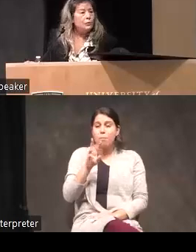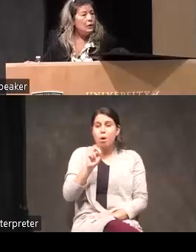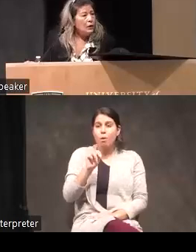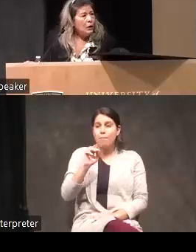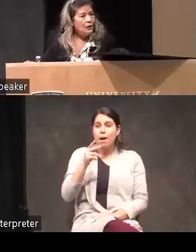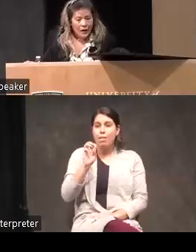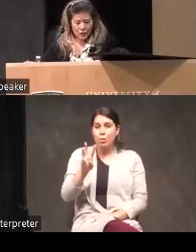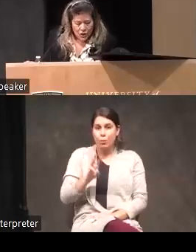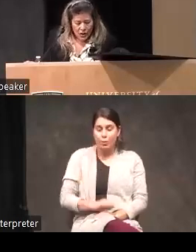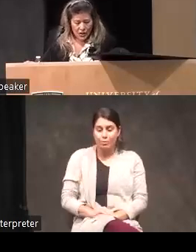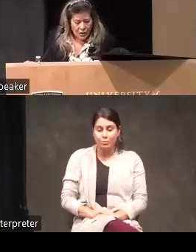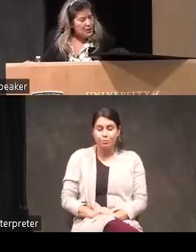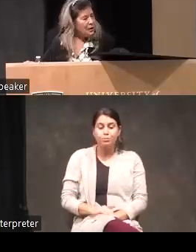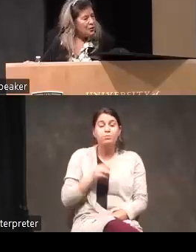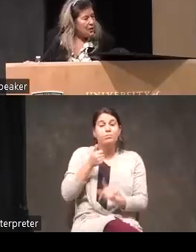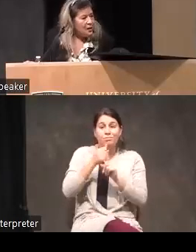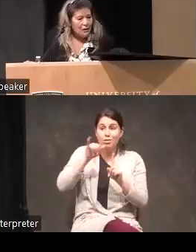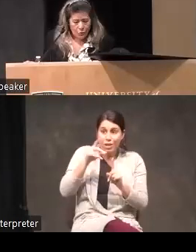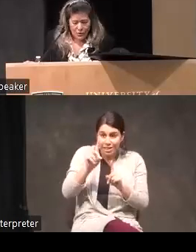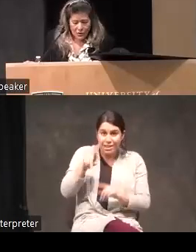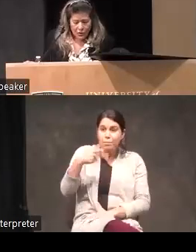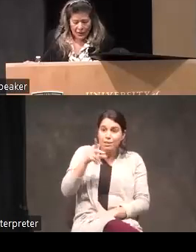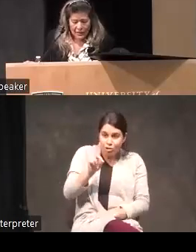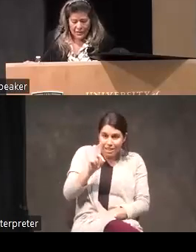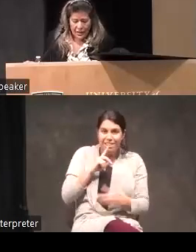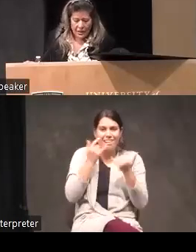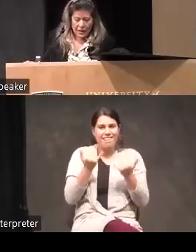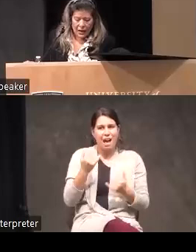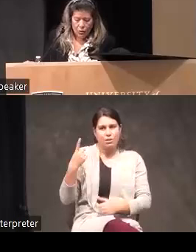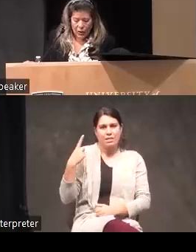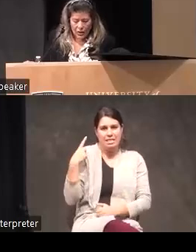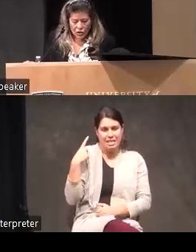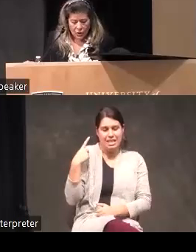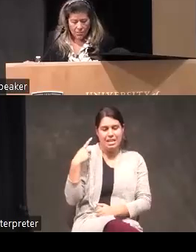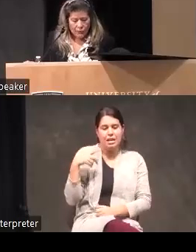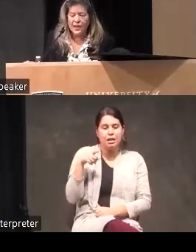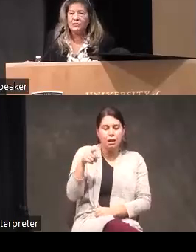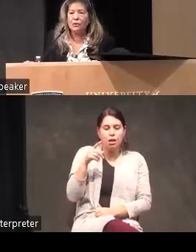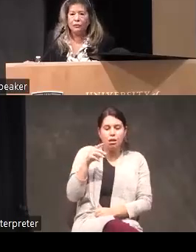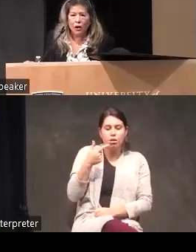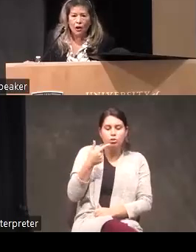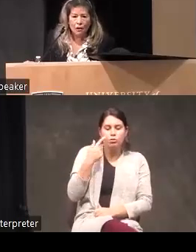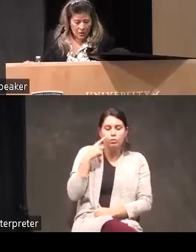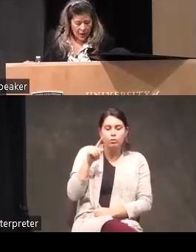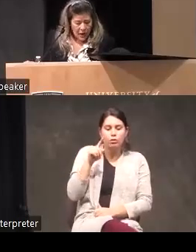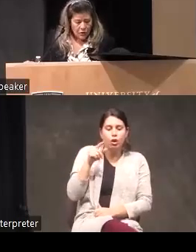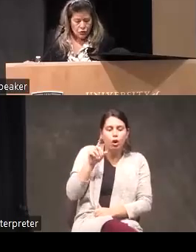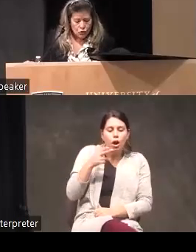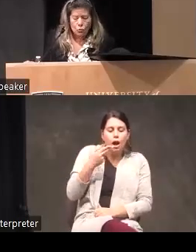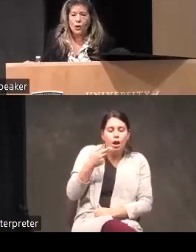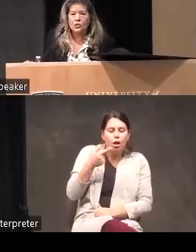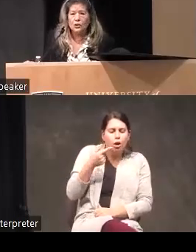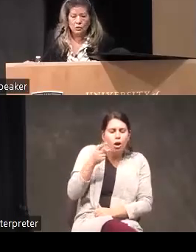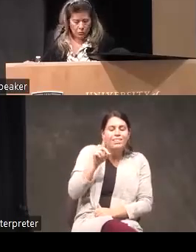Matthew, JD, PhD, who is currently the Dean and Harold H. Green Professor of Law at